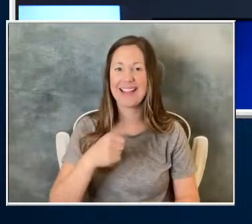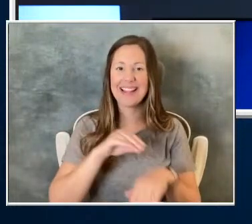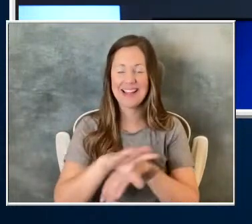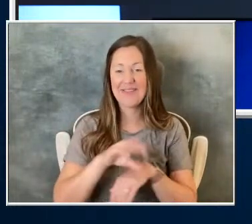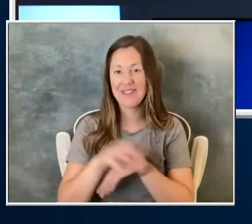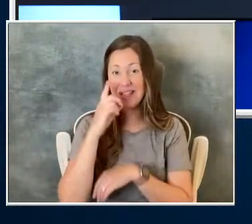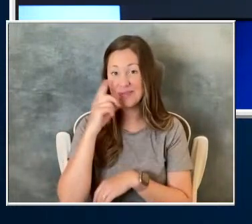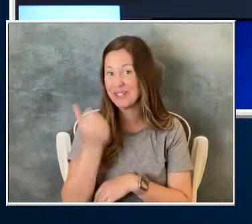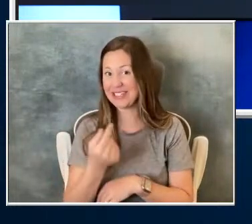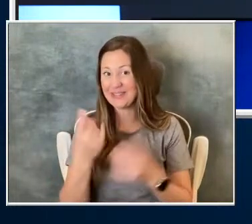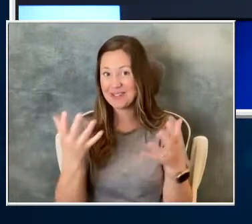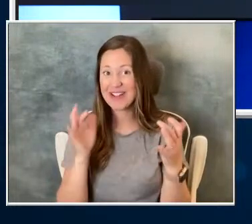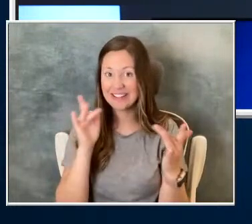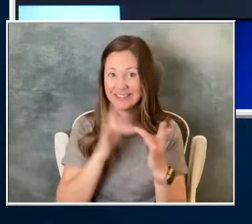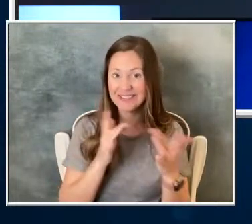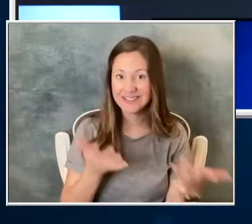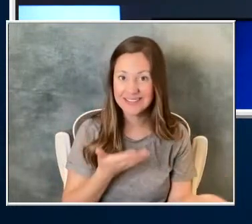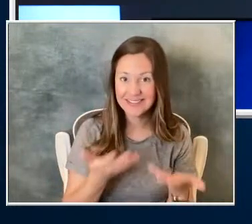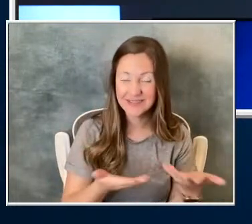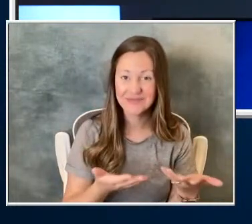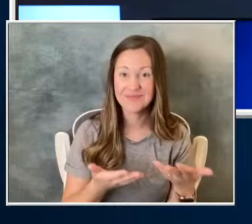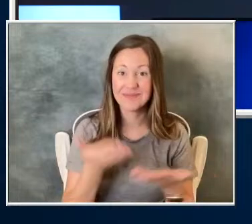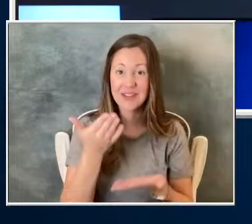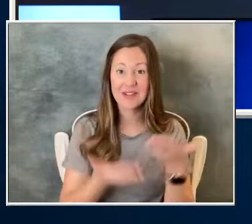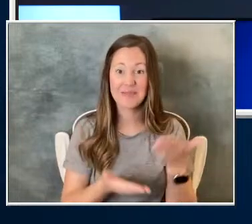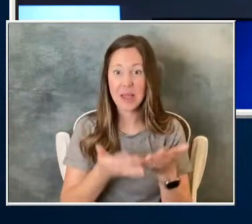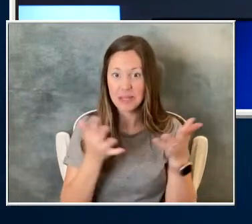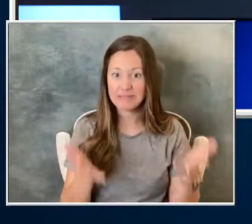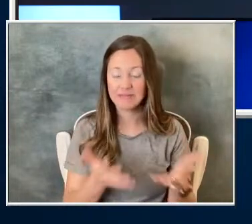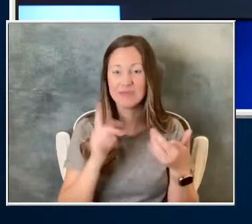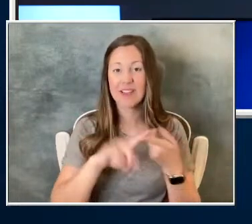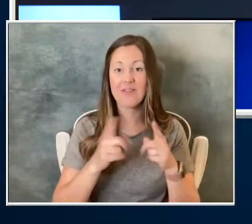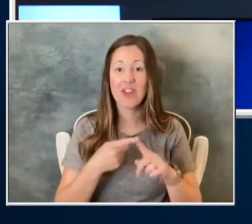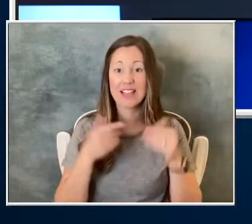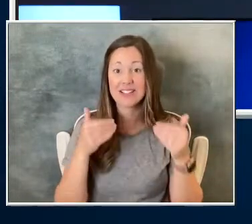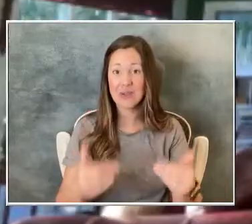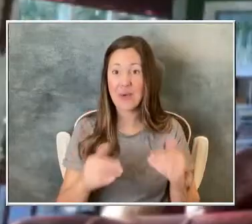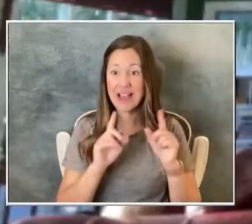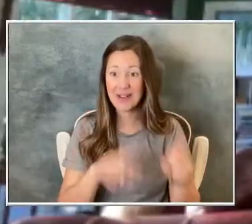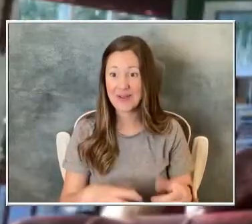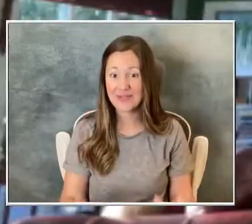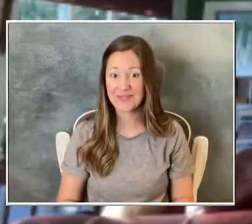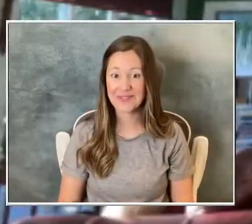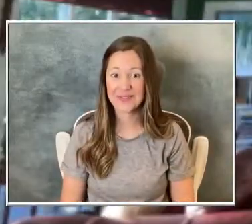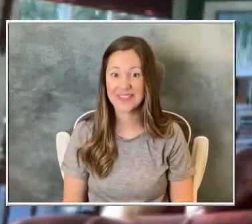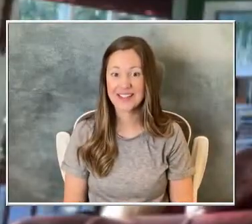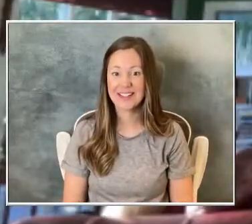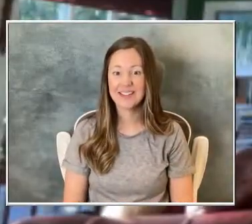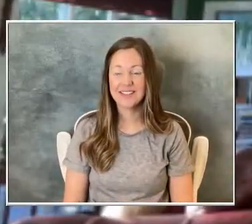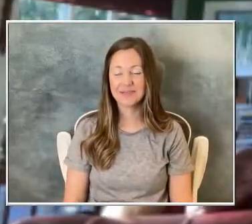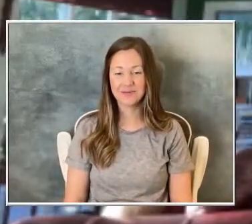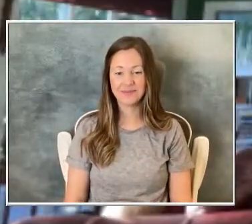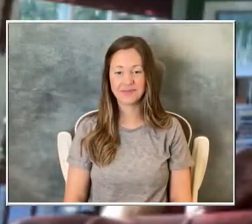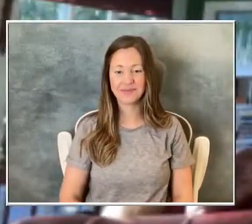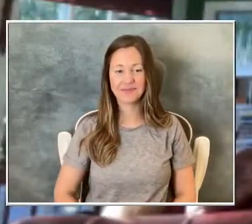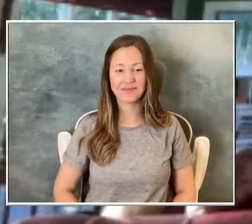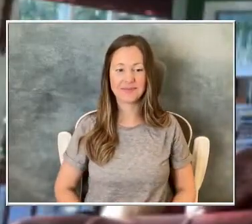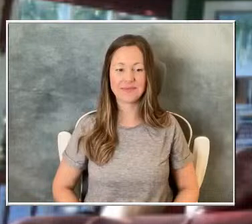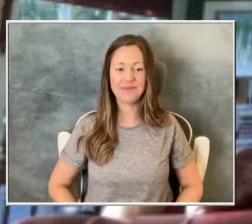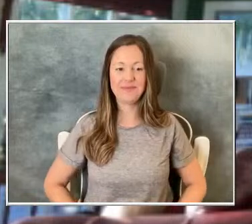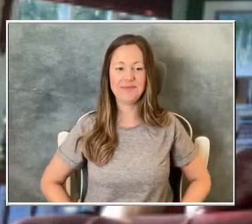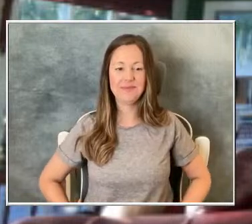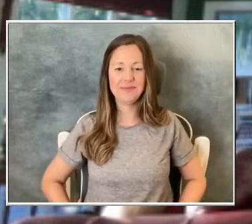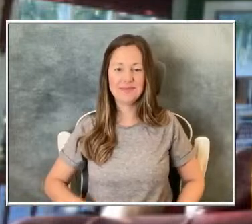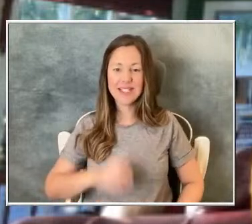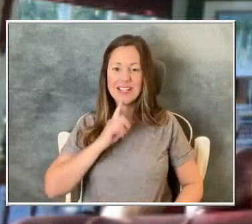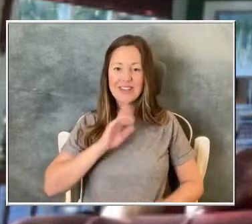out and maybe, nudge their friends to get together and go do this? Well, I think it's such a nice idea, and